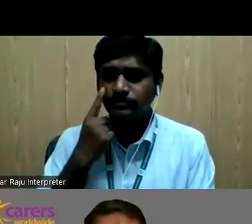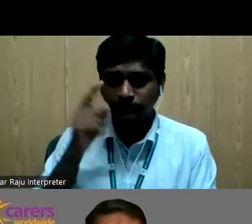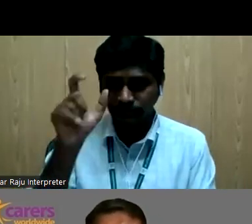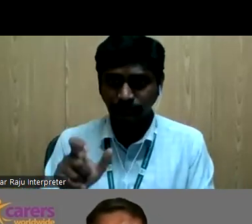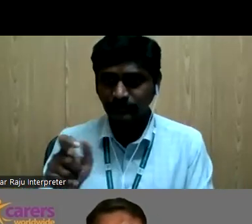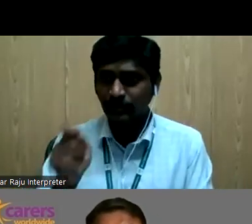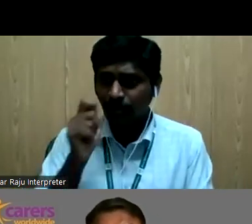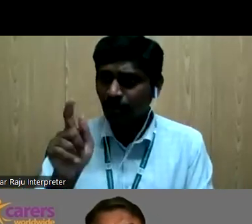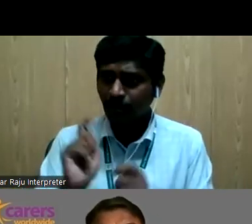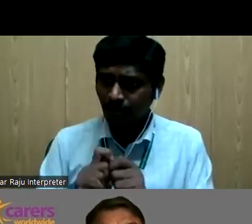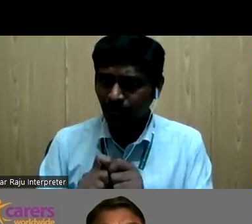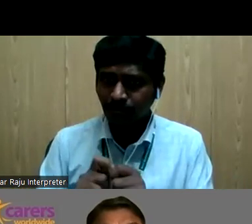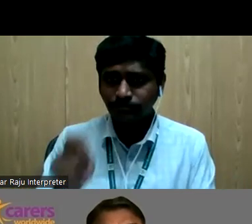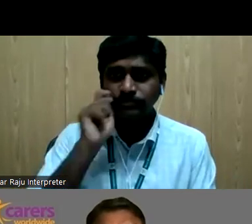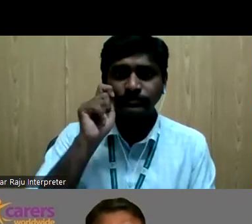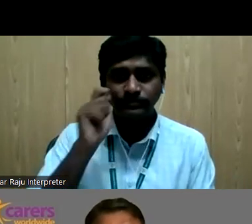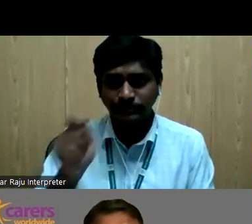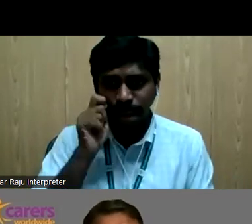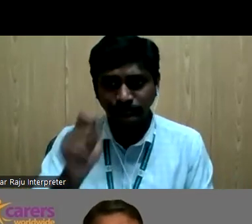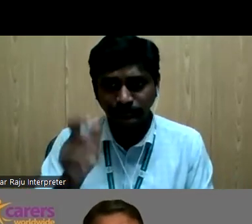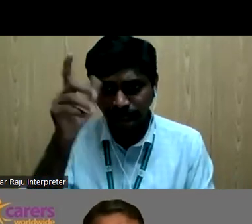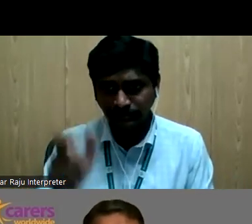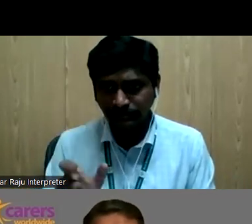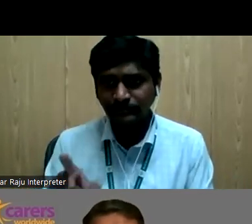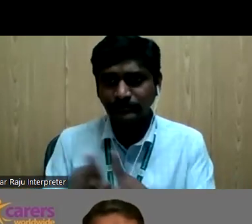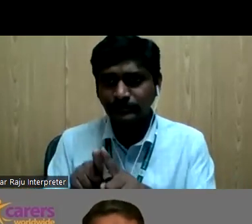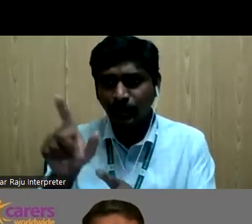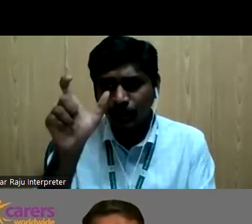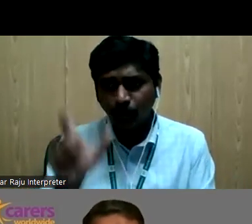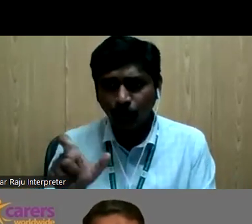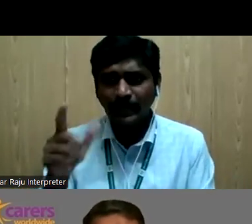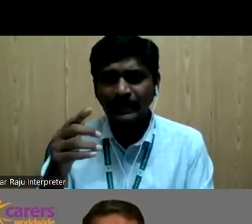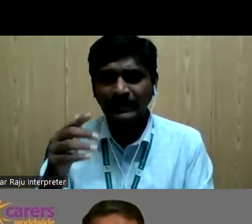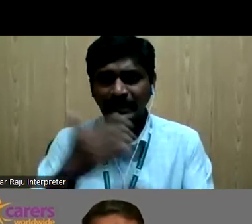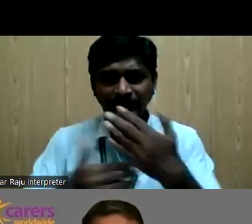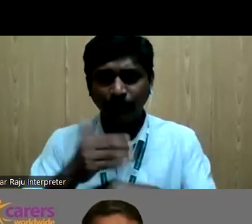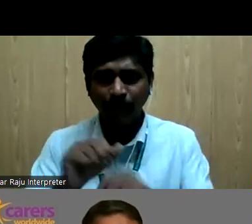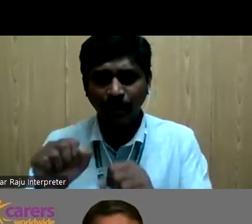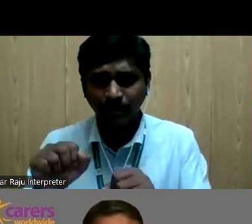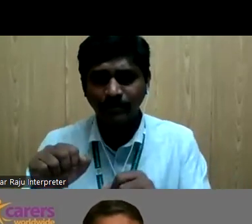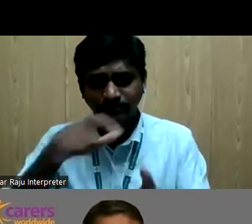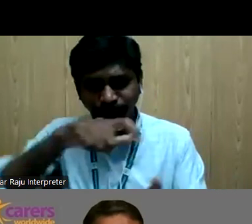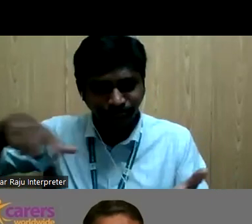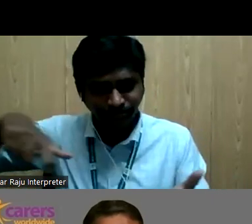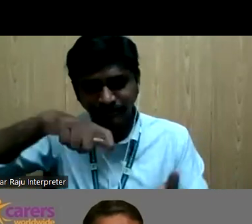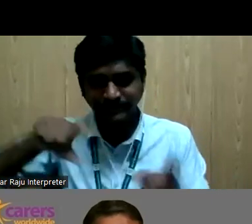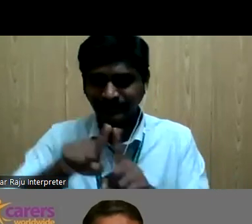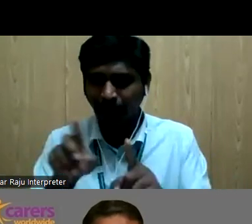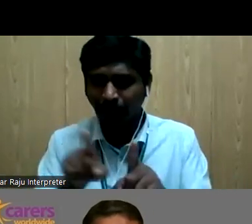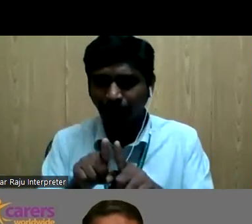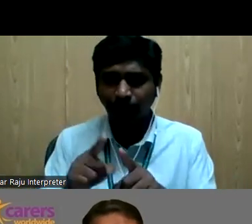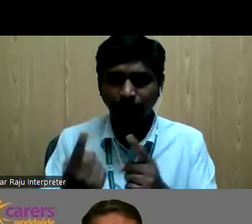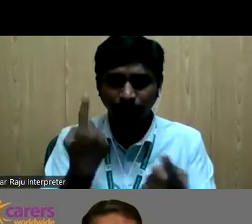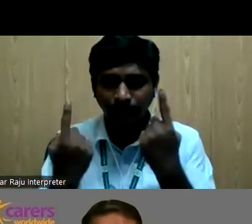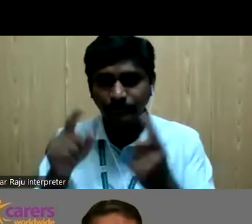programs, then distribution of aids and apparels from the ADAPT scheme. And we are also providing services to